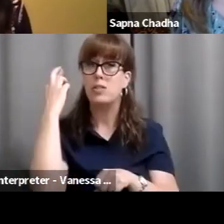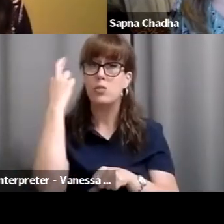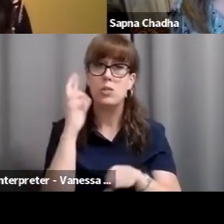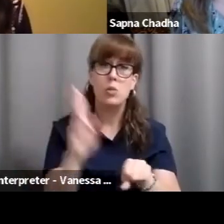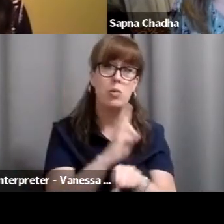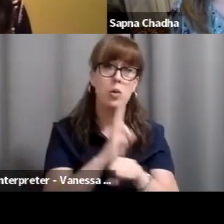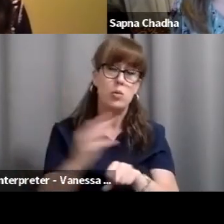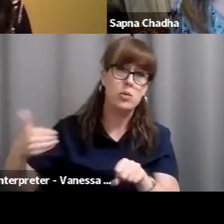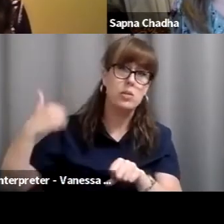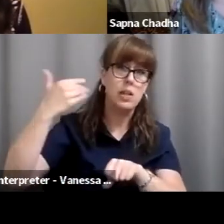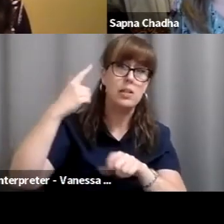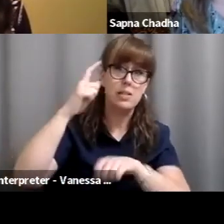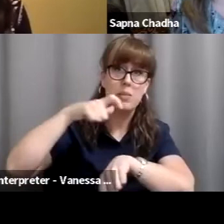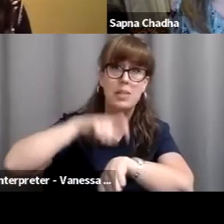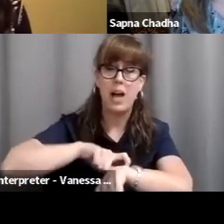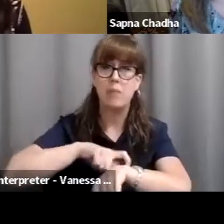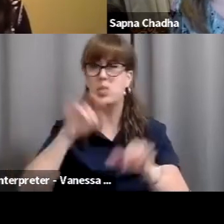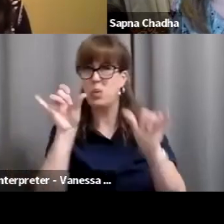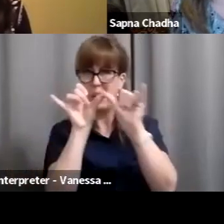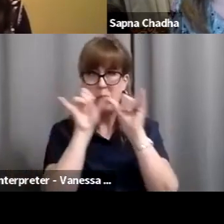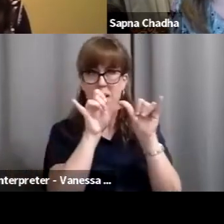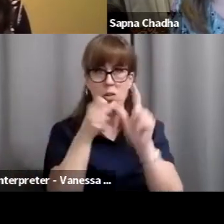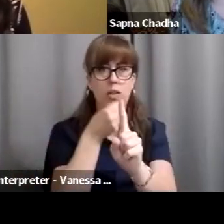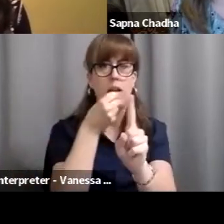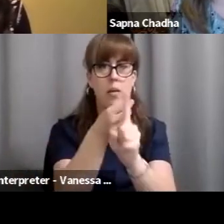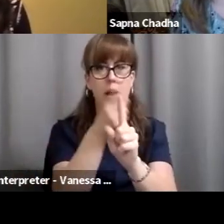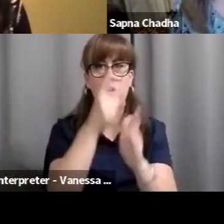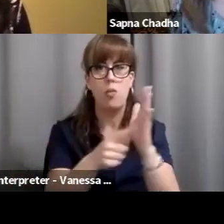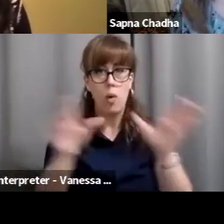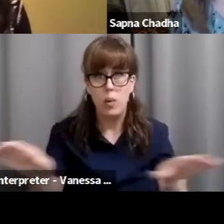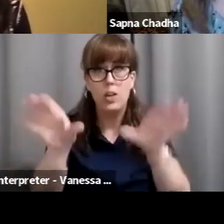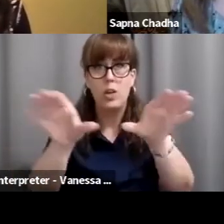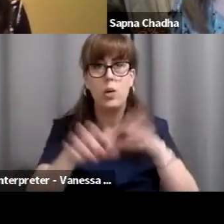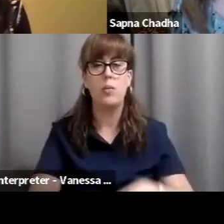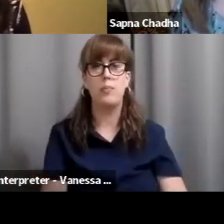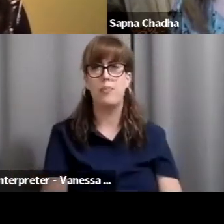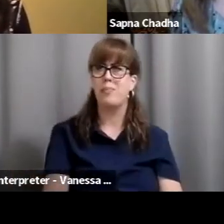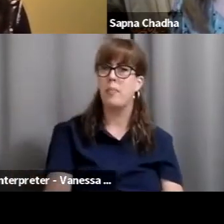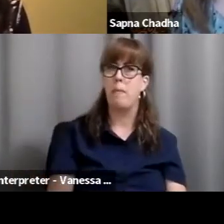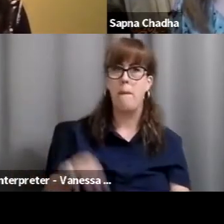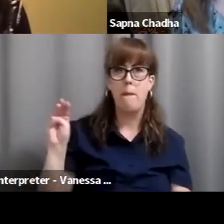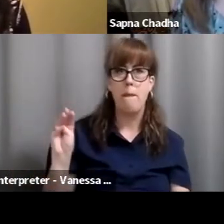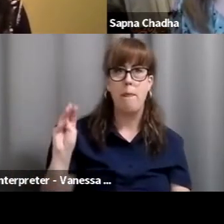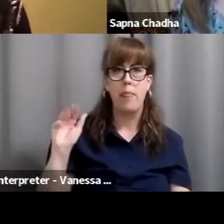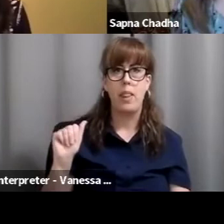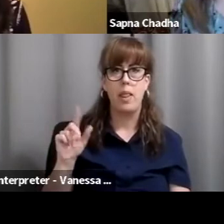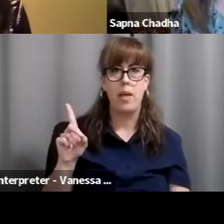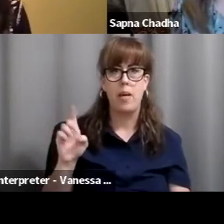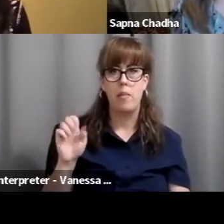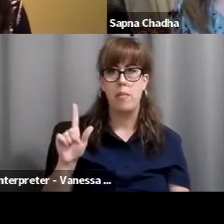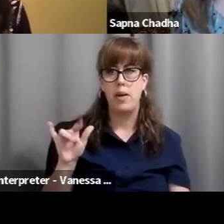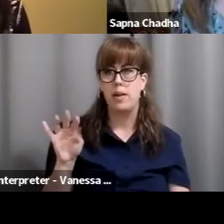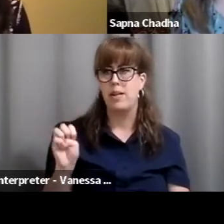the impact of the work that we're doing. Thank you. Thank you so much. And I want to build on what you were saying